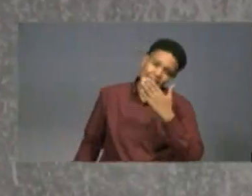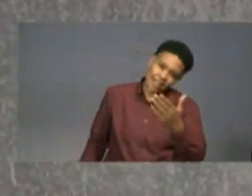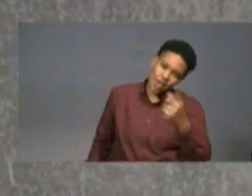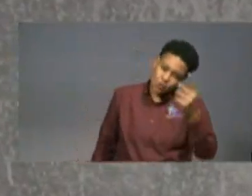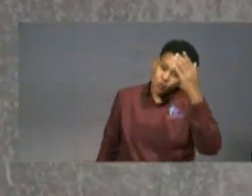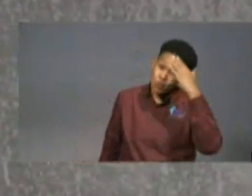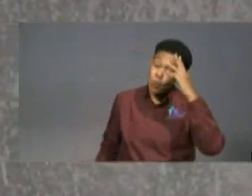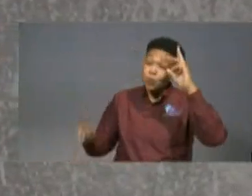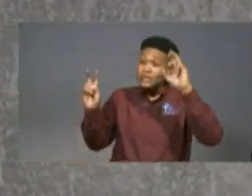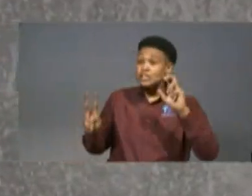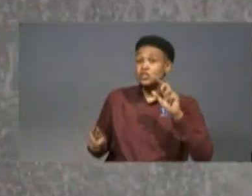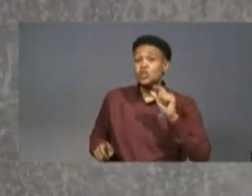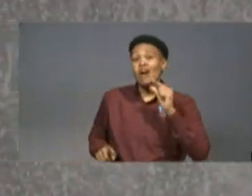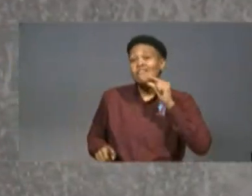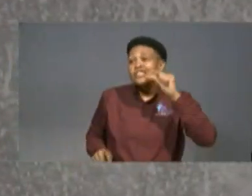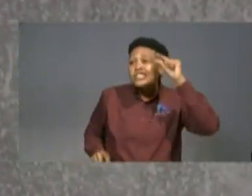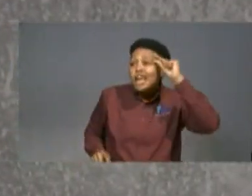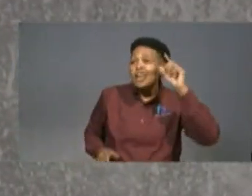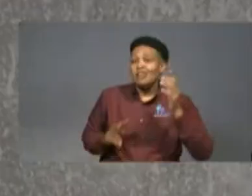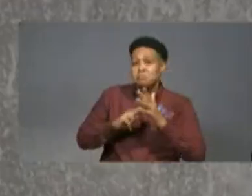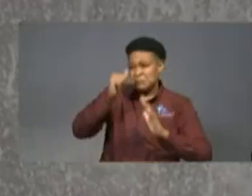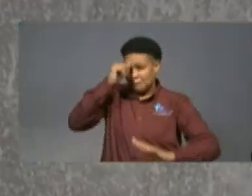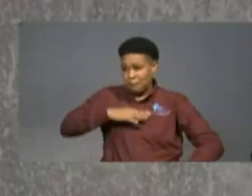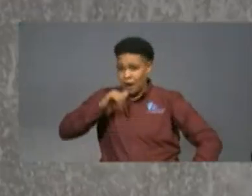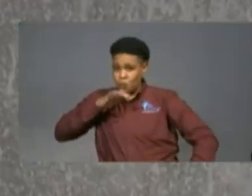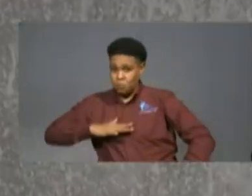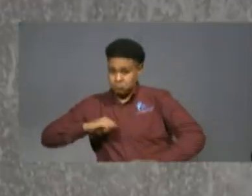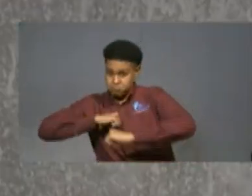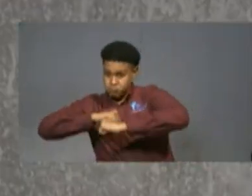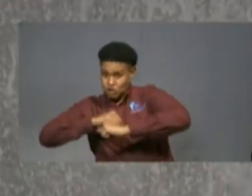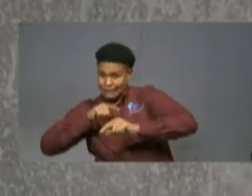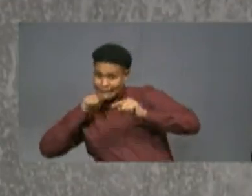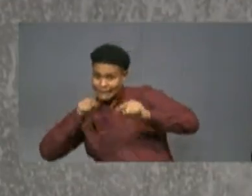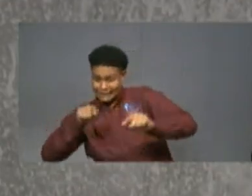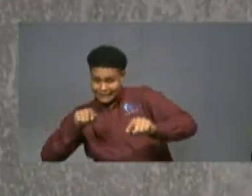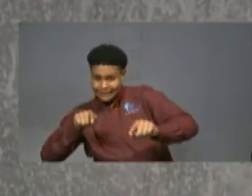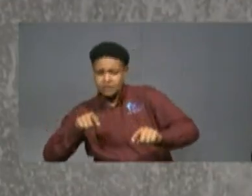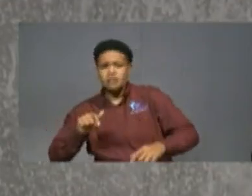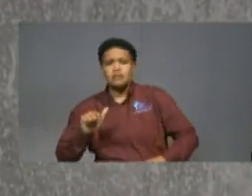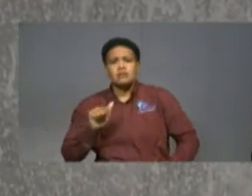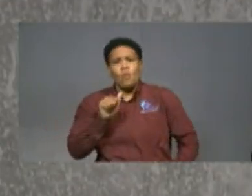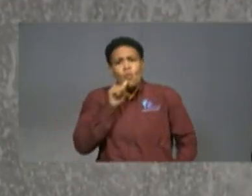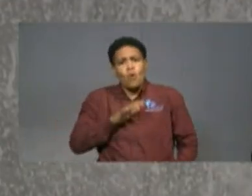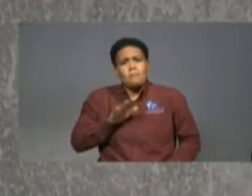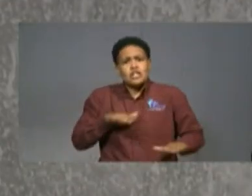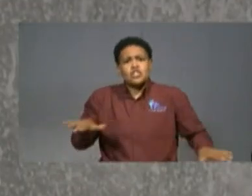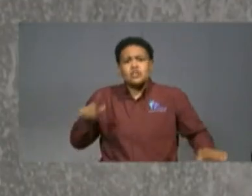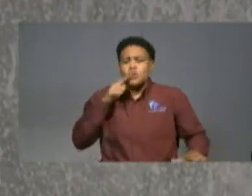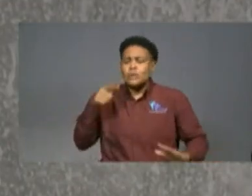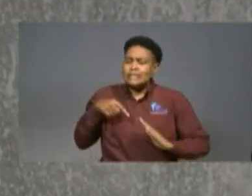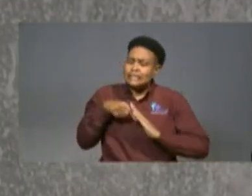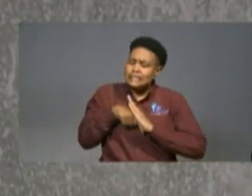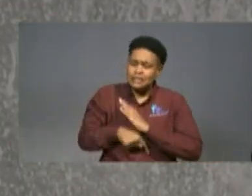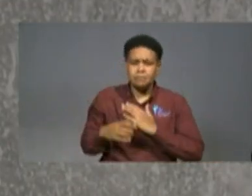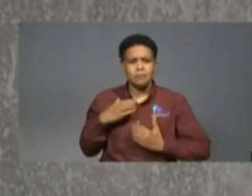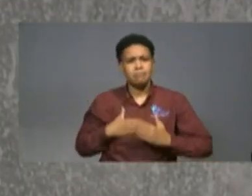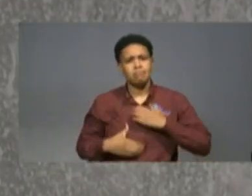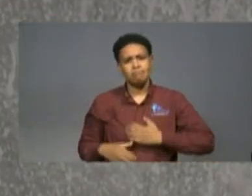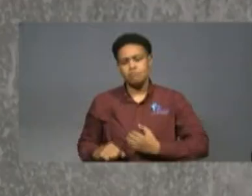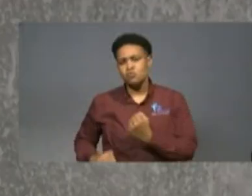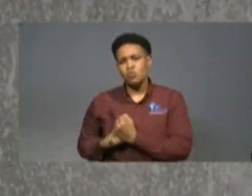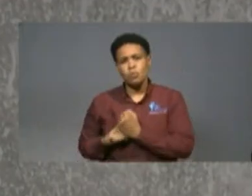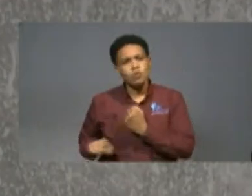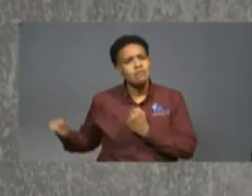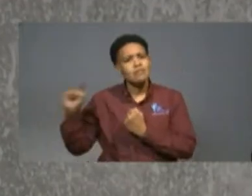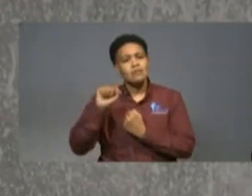and protection of our women and children is one that the Jamaica Labour Party and myself personally were deeply passionate about. The fact is that